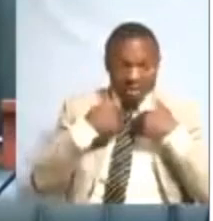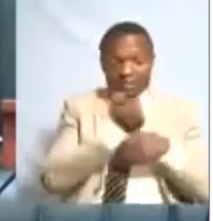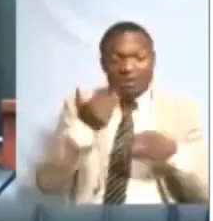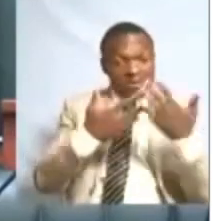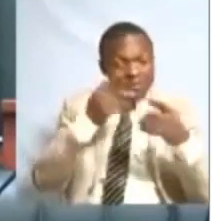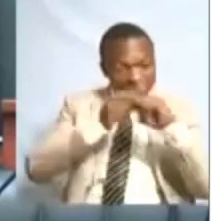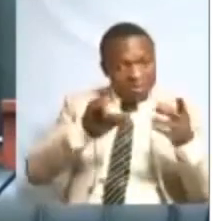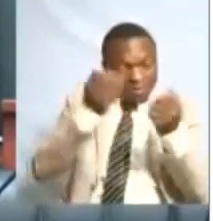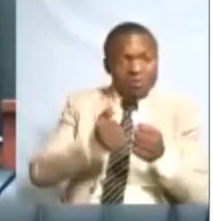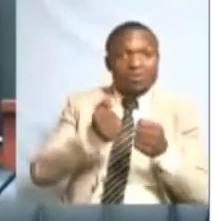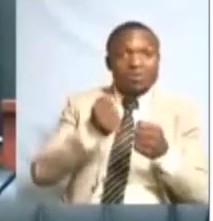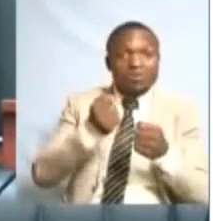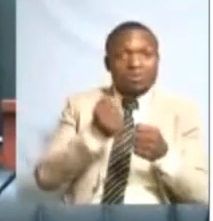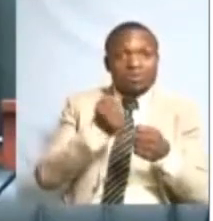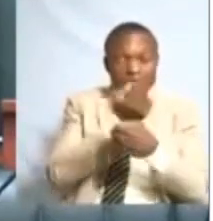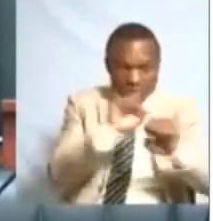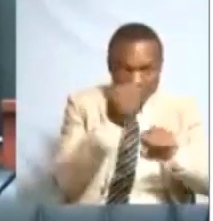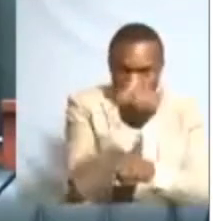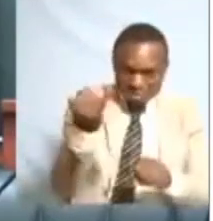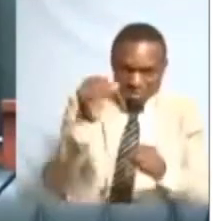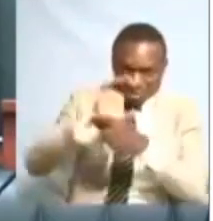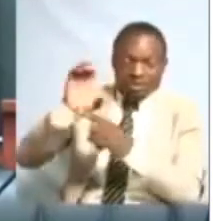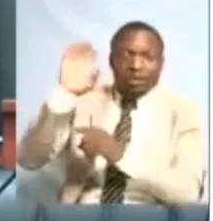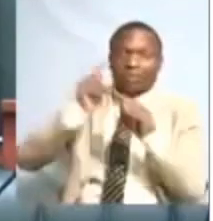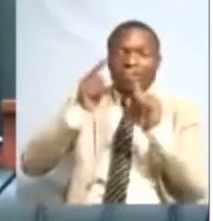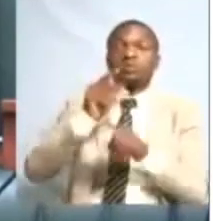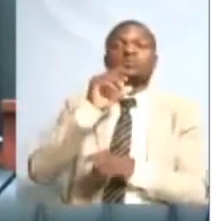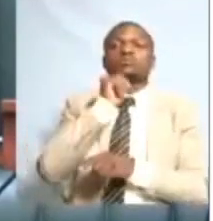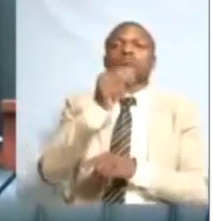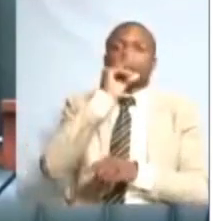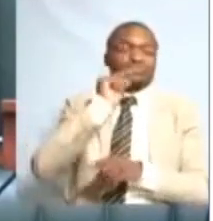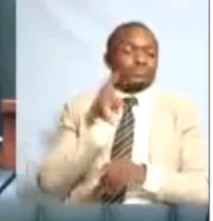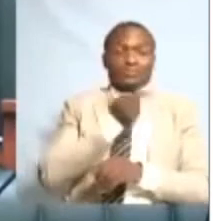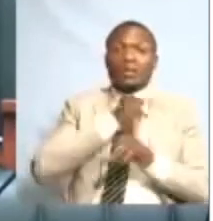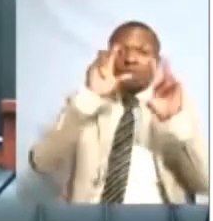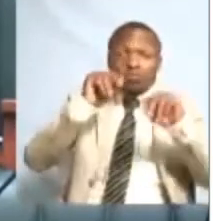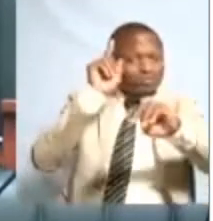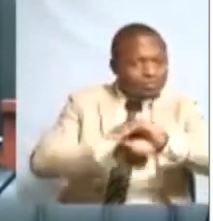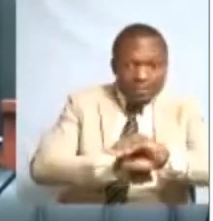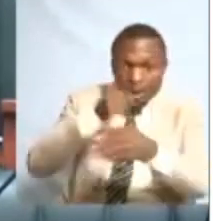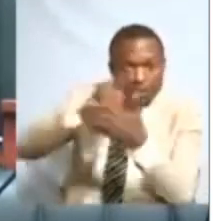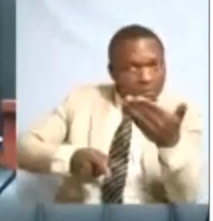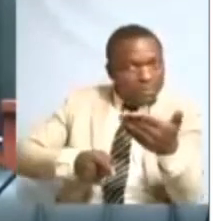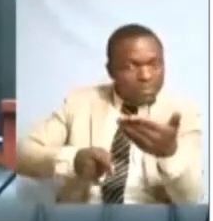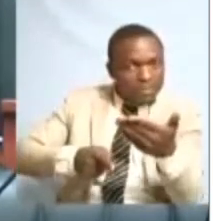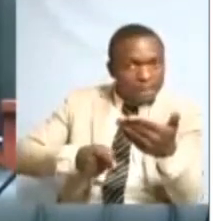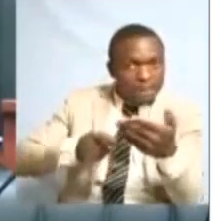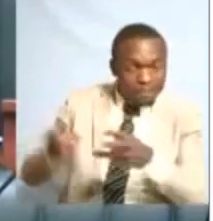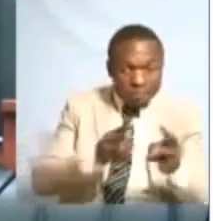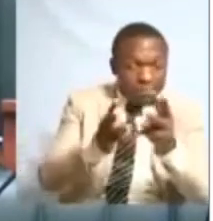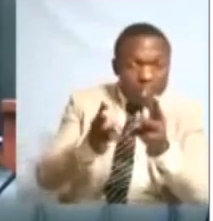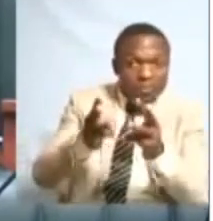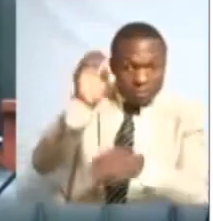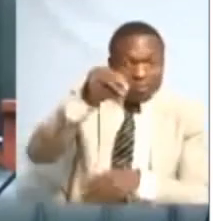you want to deal with the issue of the Copperbelt, but you are not speaking to us. There are no time frame on what measures